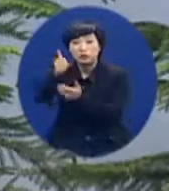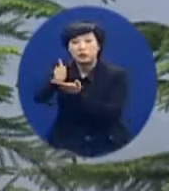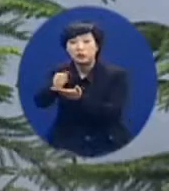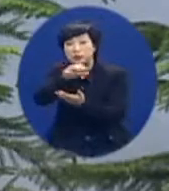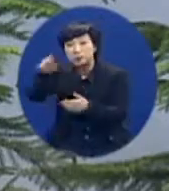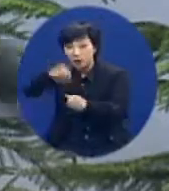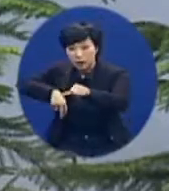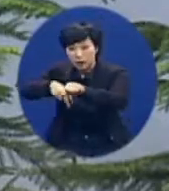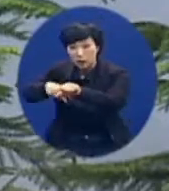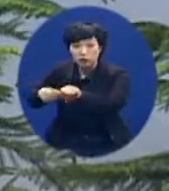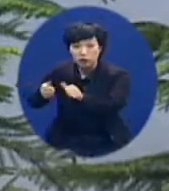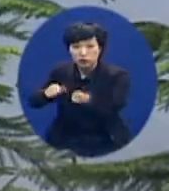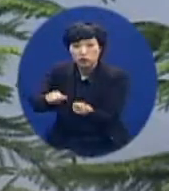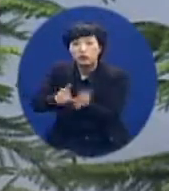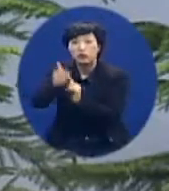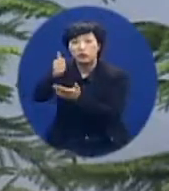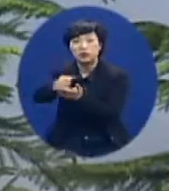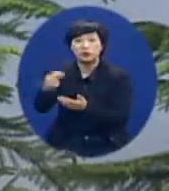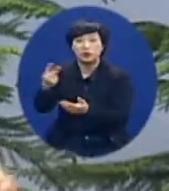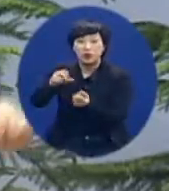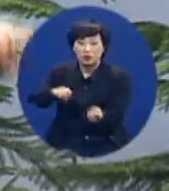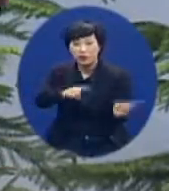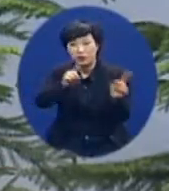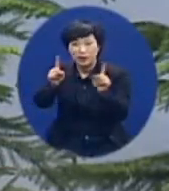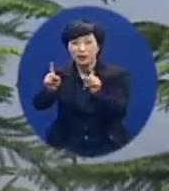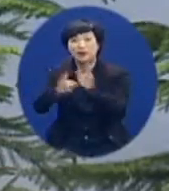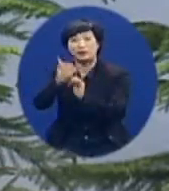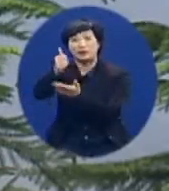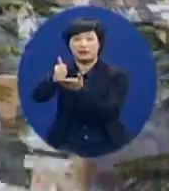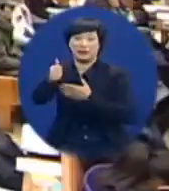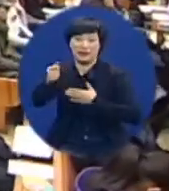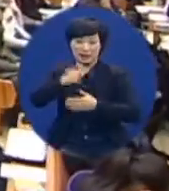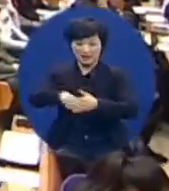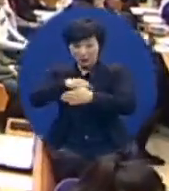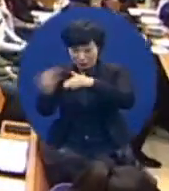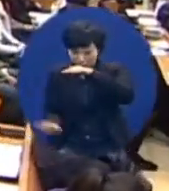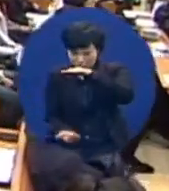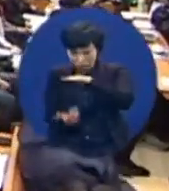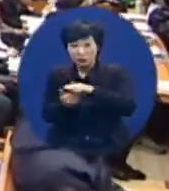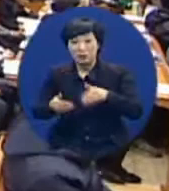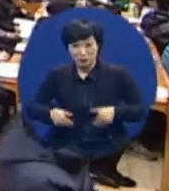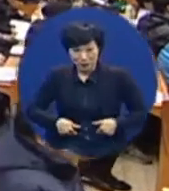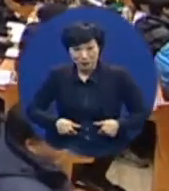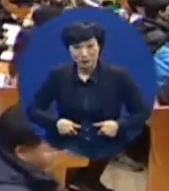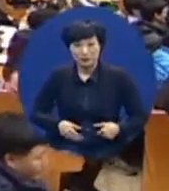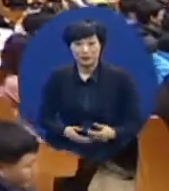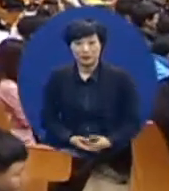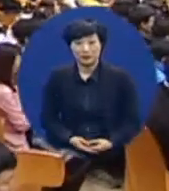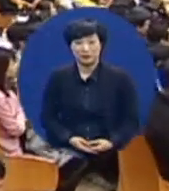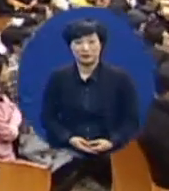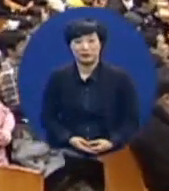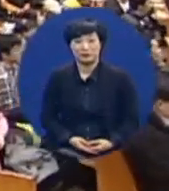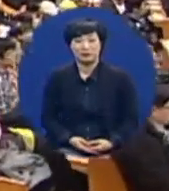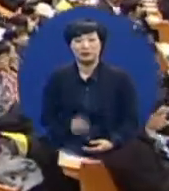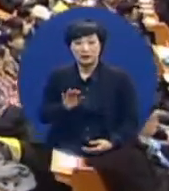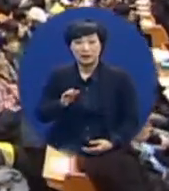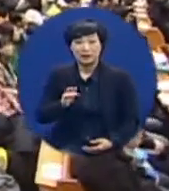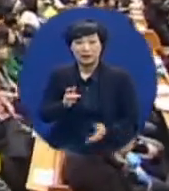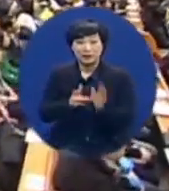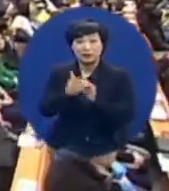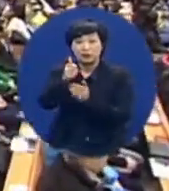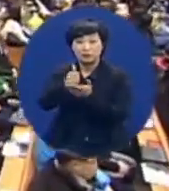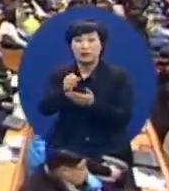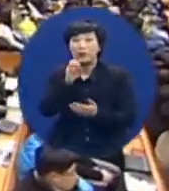me by Jesus who shed blood 2,000 years on the cross and was resurrected. I am in